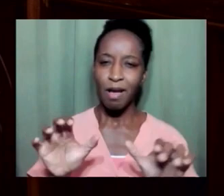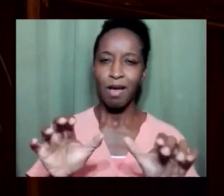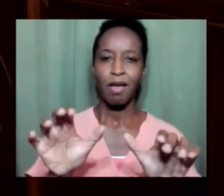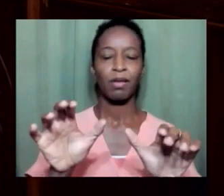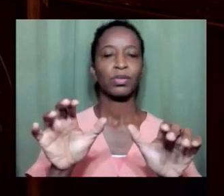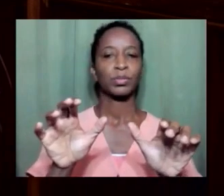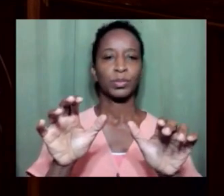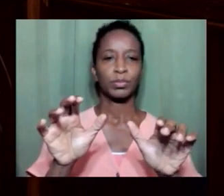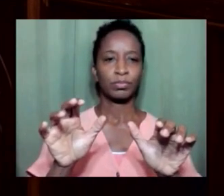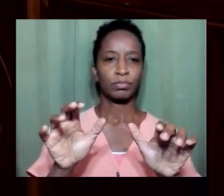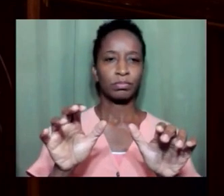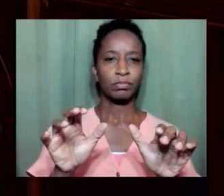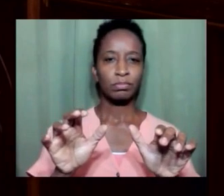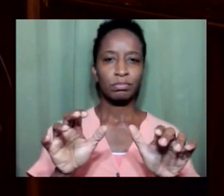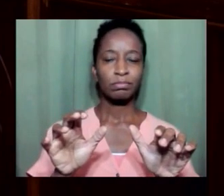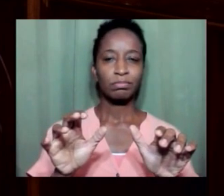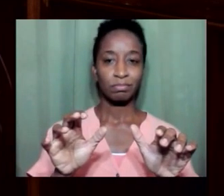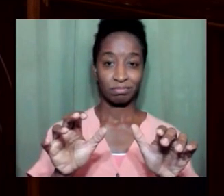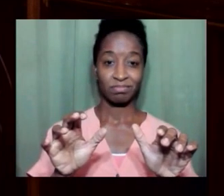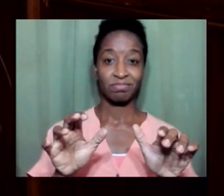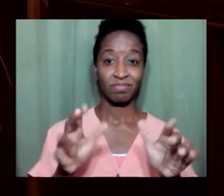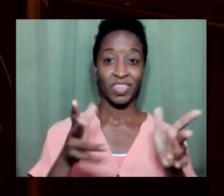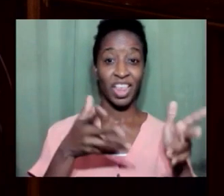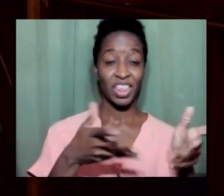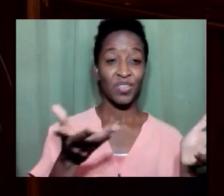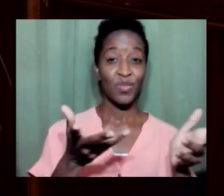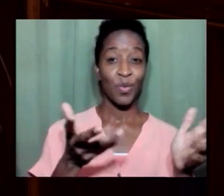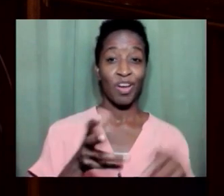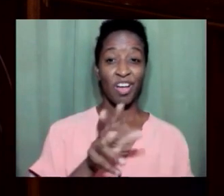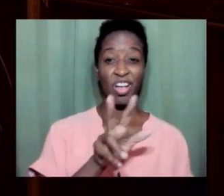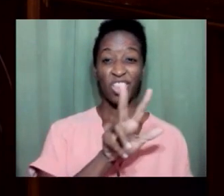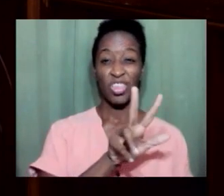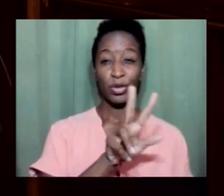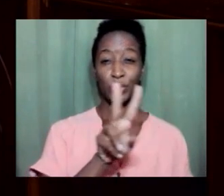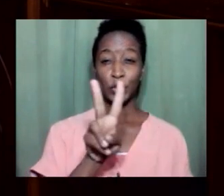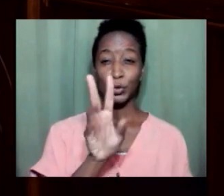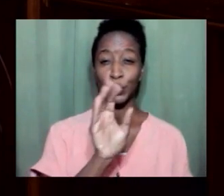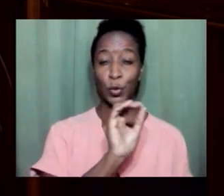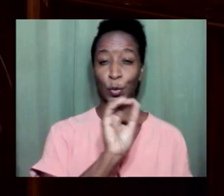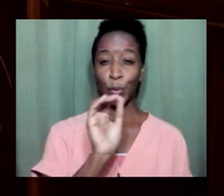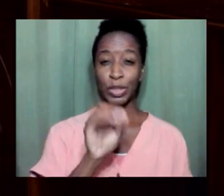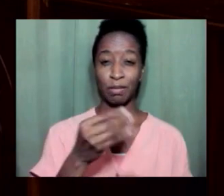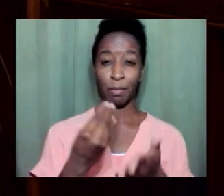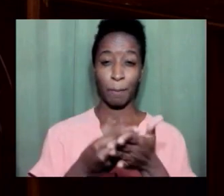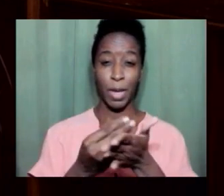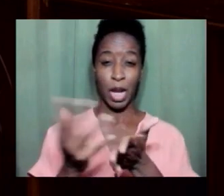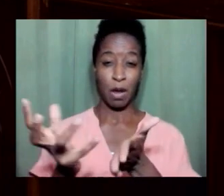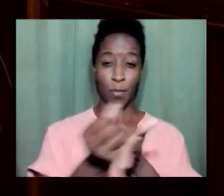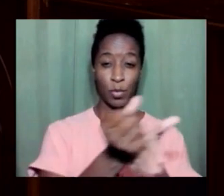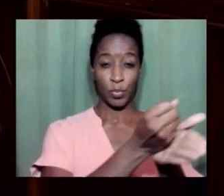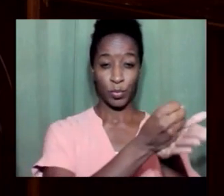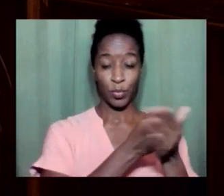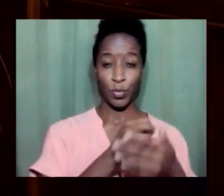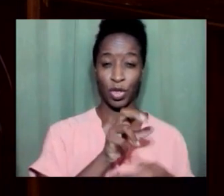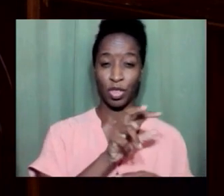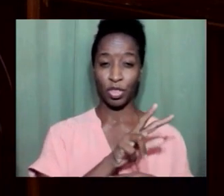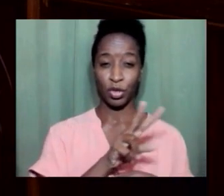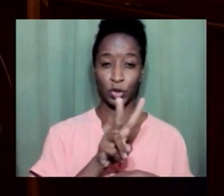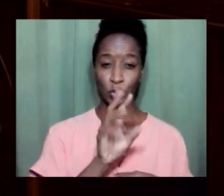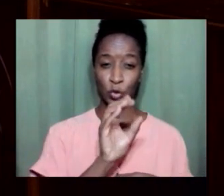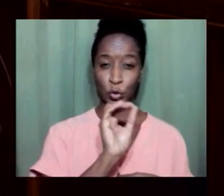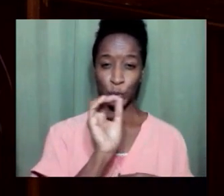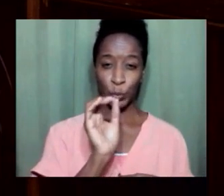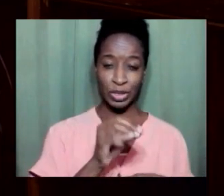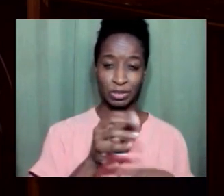32 cents, Mr. Speaker, to run our schools and our clinics, to defend this nation through